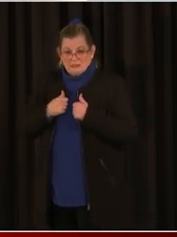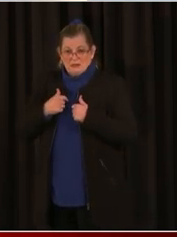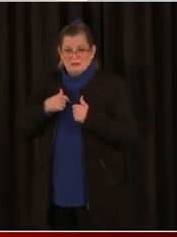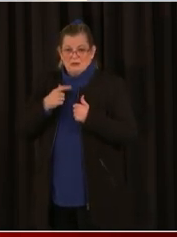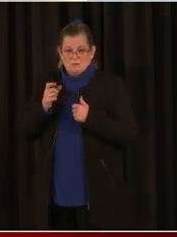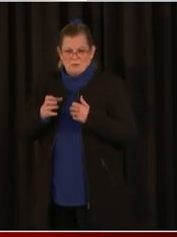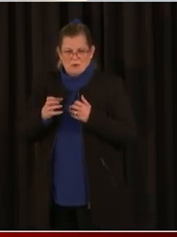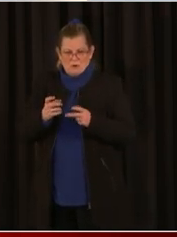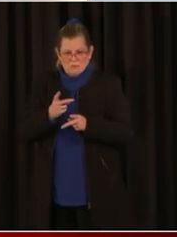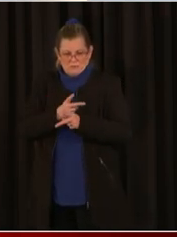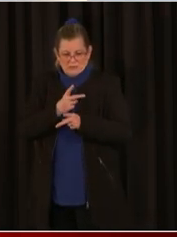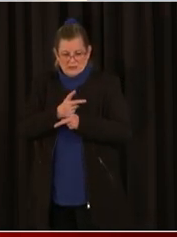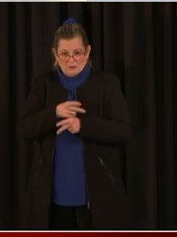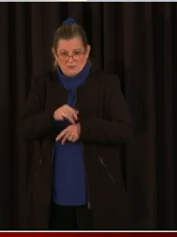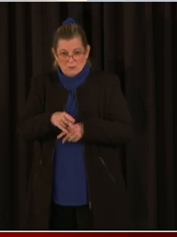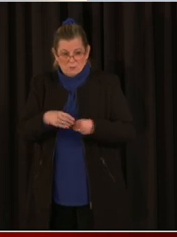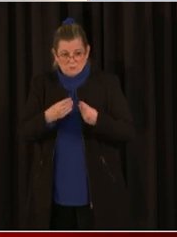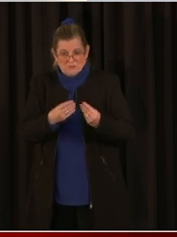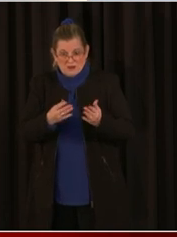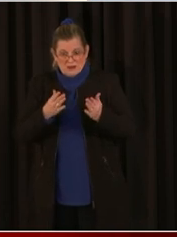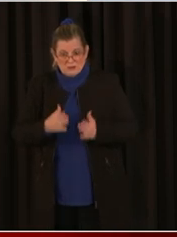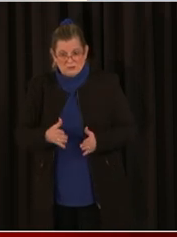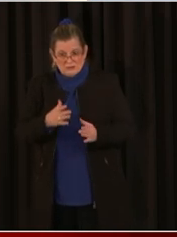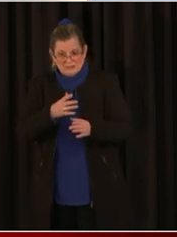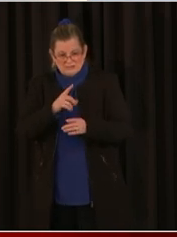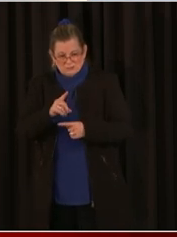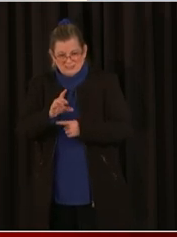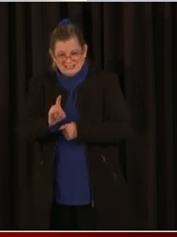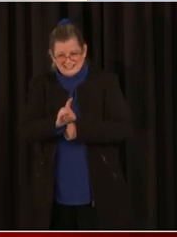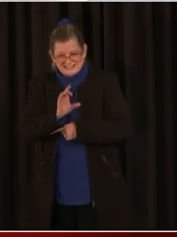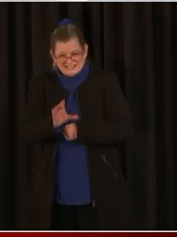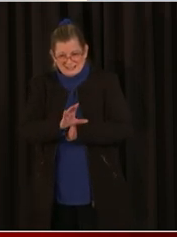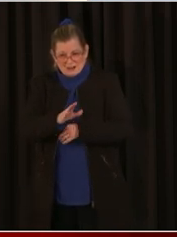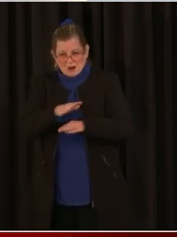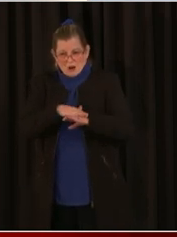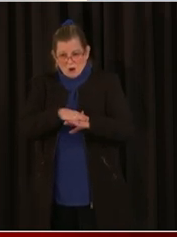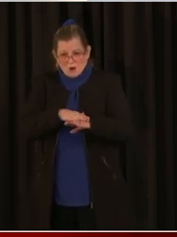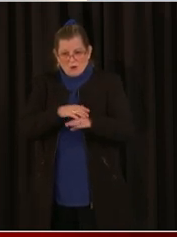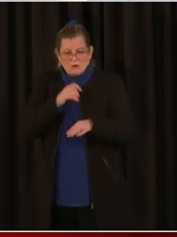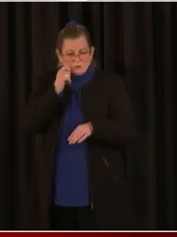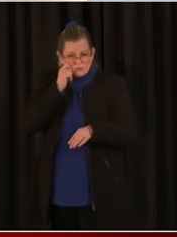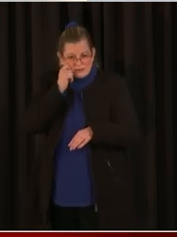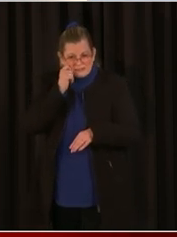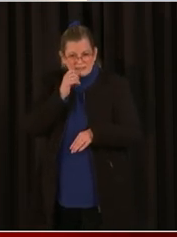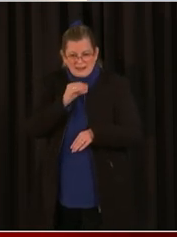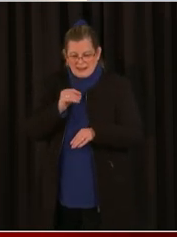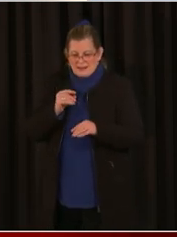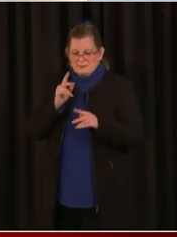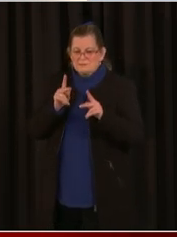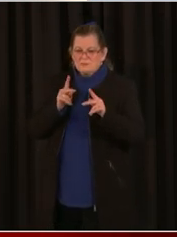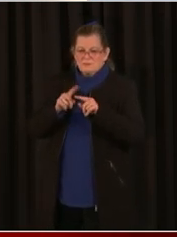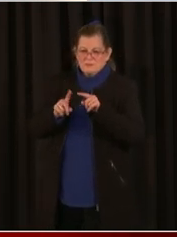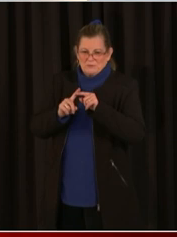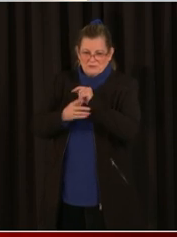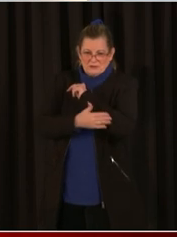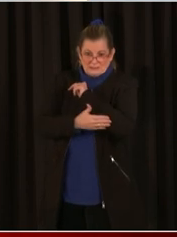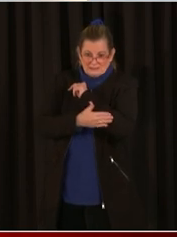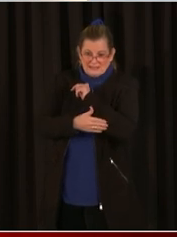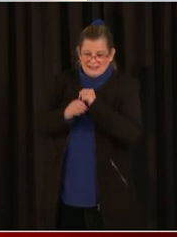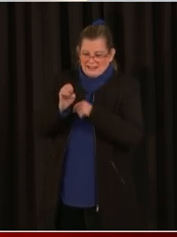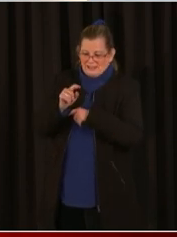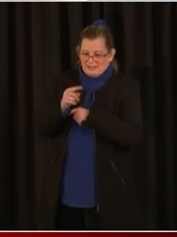where healthcare providers report information to the District of Columbia about individuals. That system